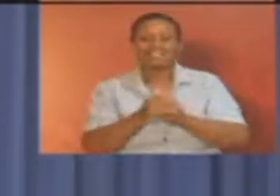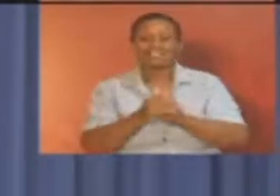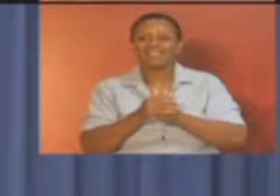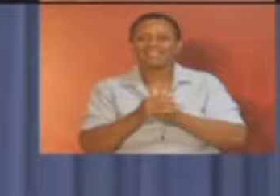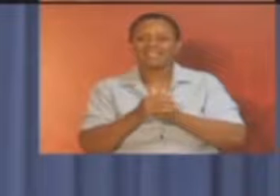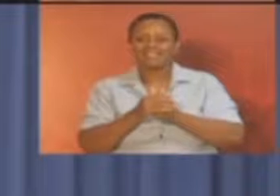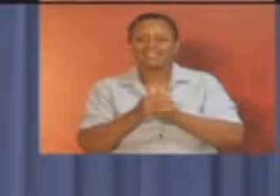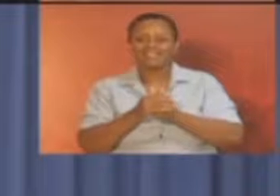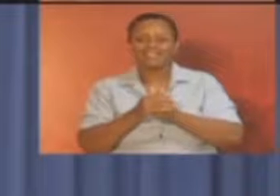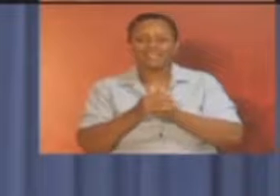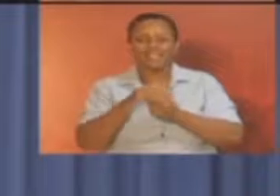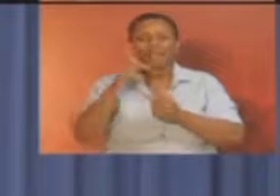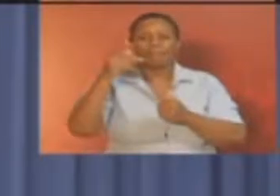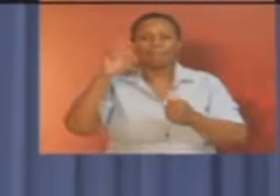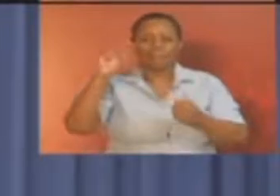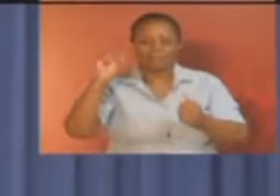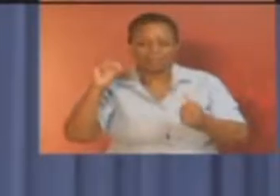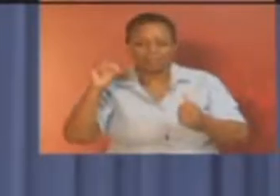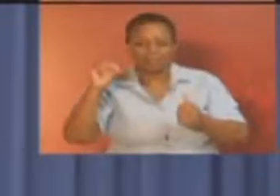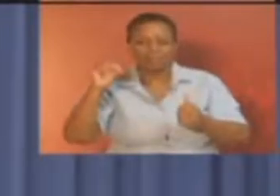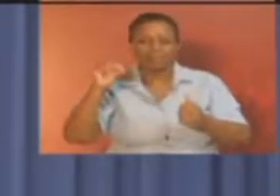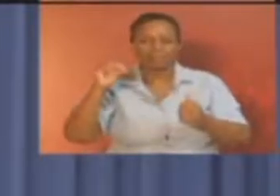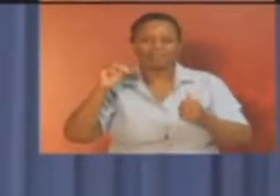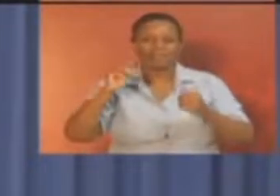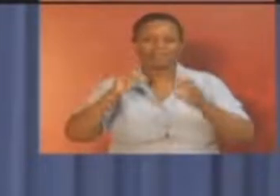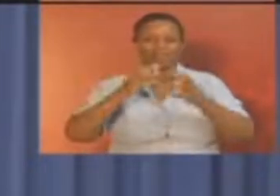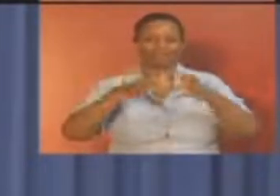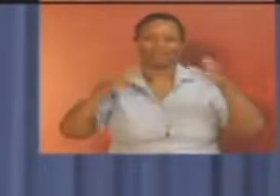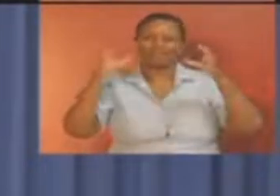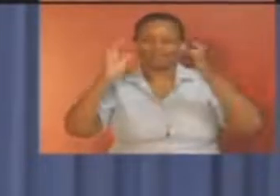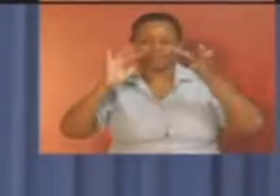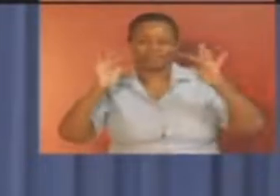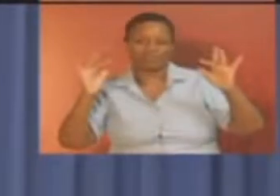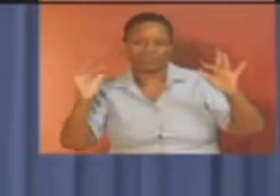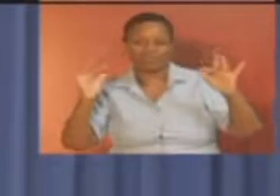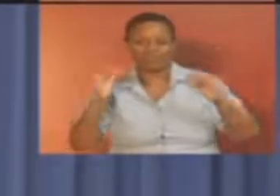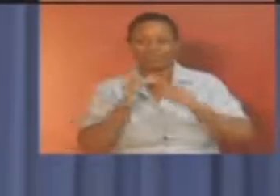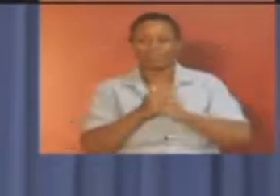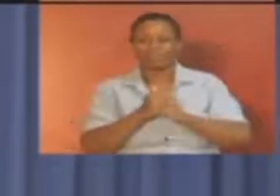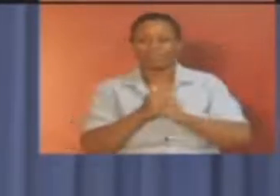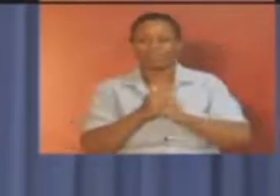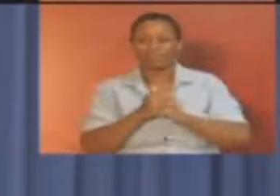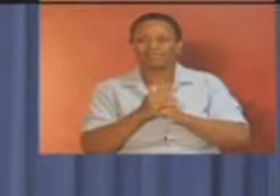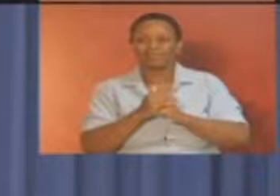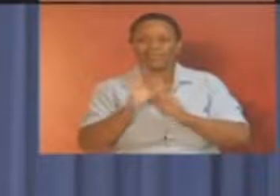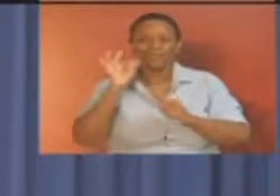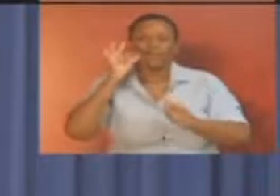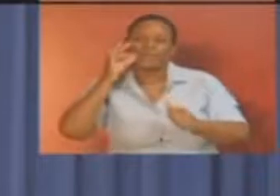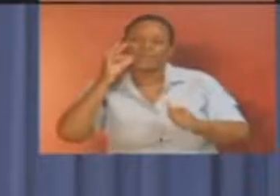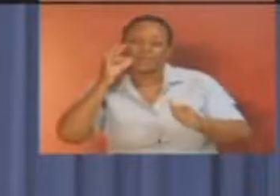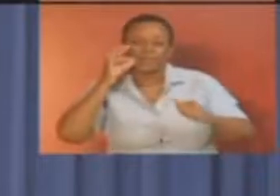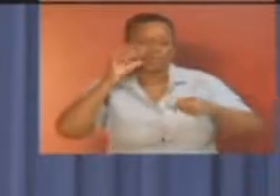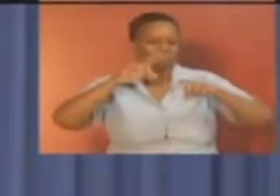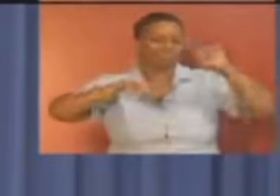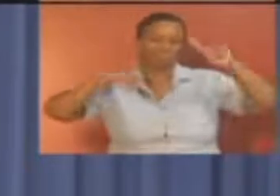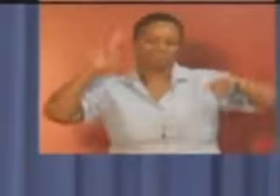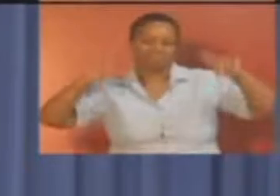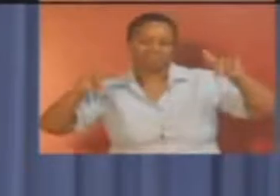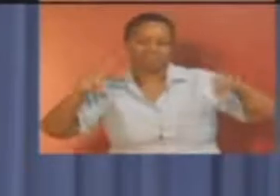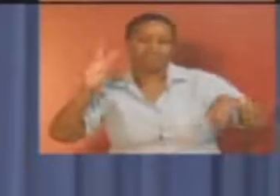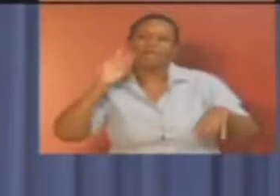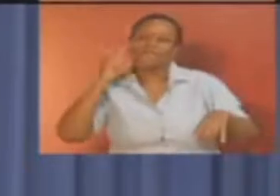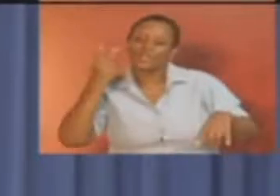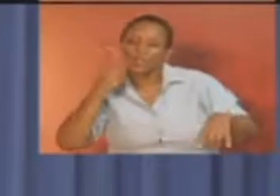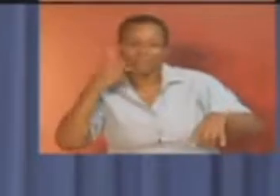pineapple, citrus, pawpaw, cucumbers, bodi,